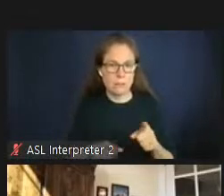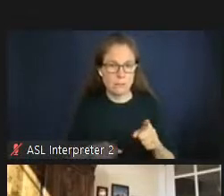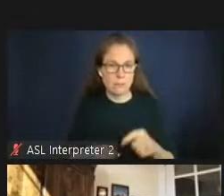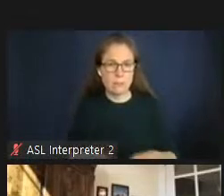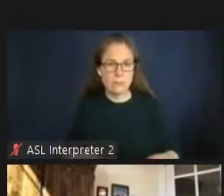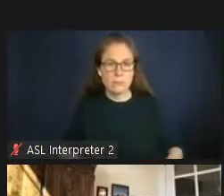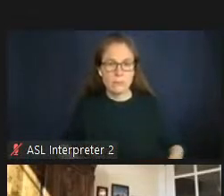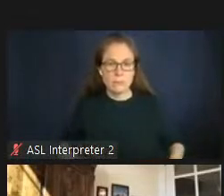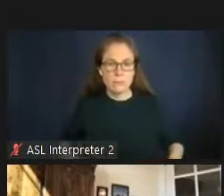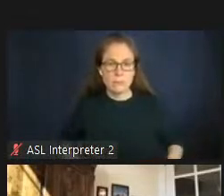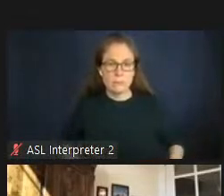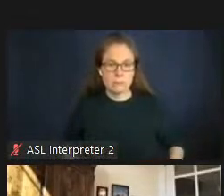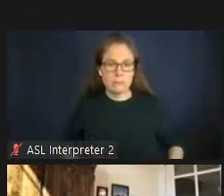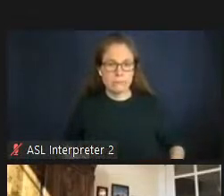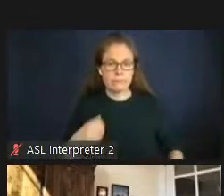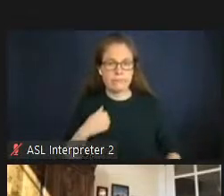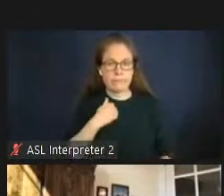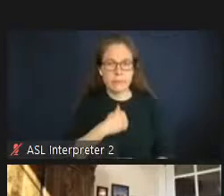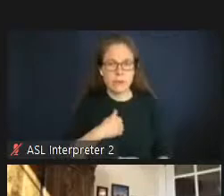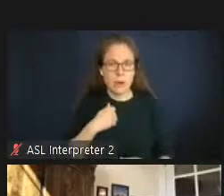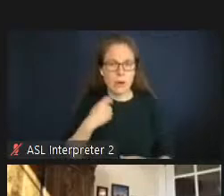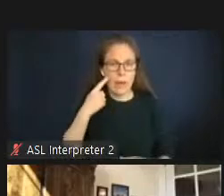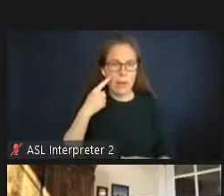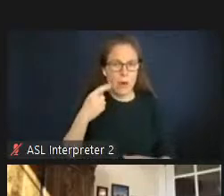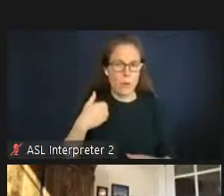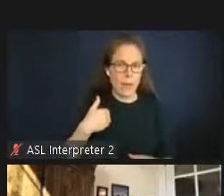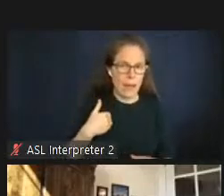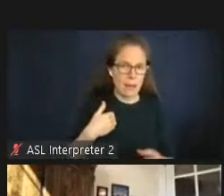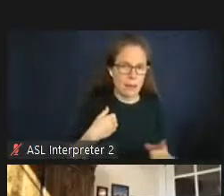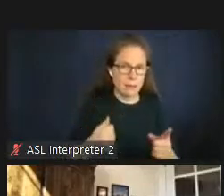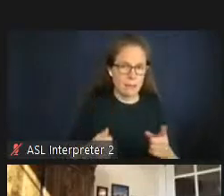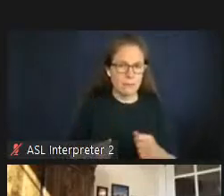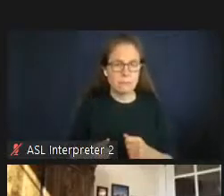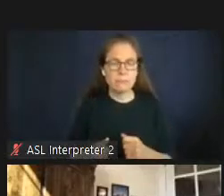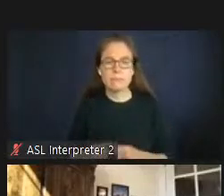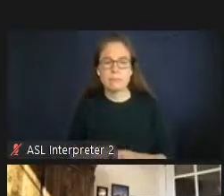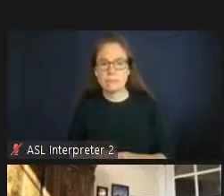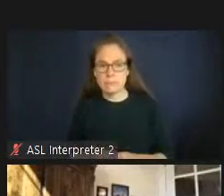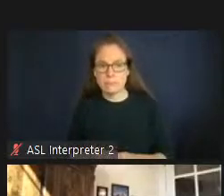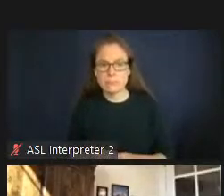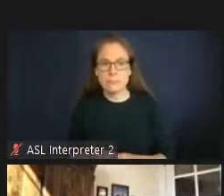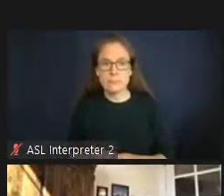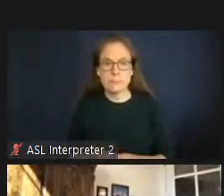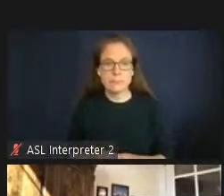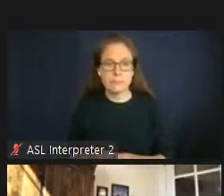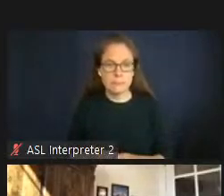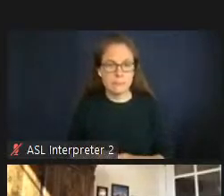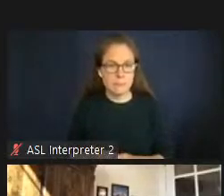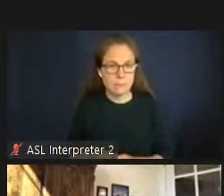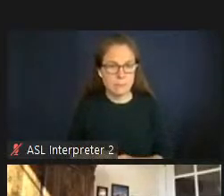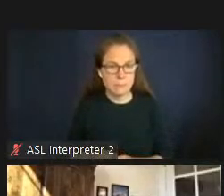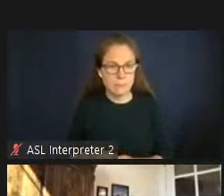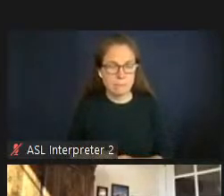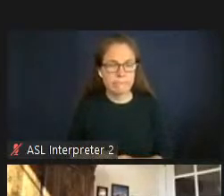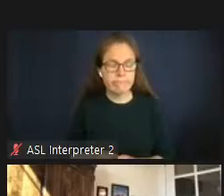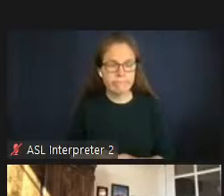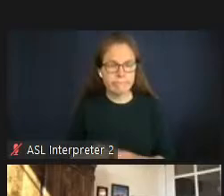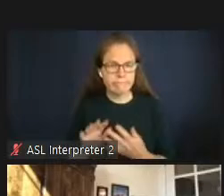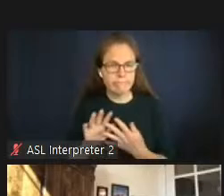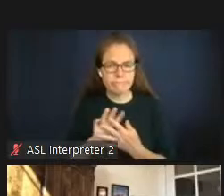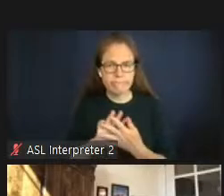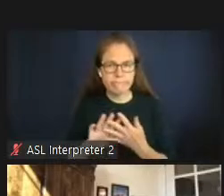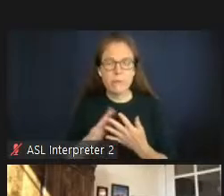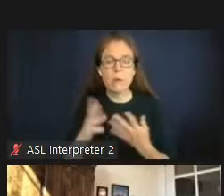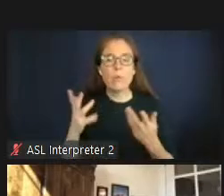Sorry about that. I thought there was some animation. Yes. So just depicts, as previously we talked